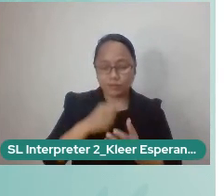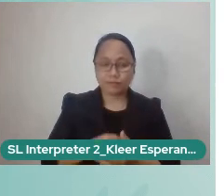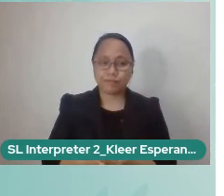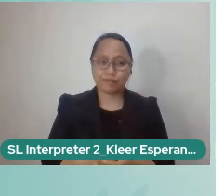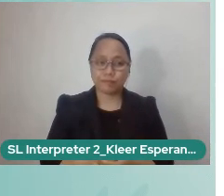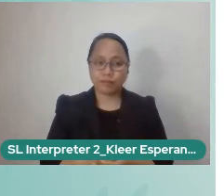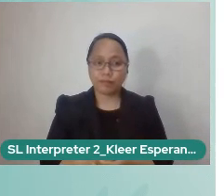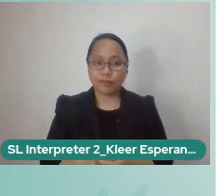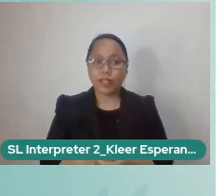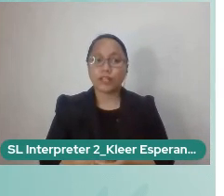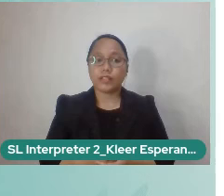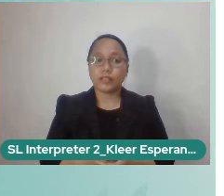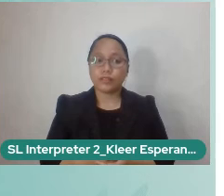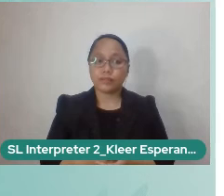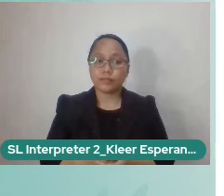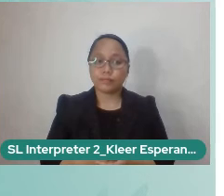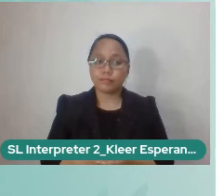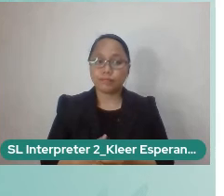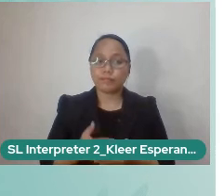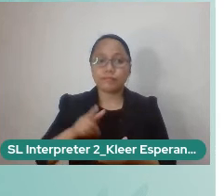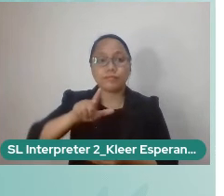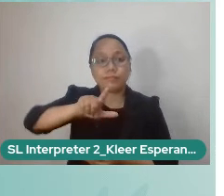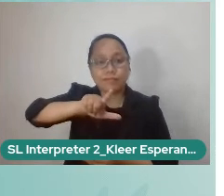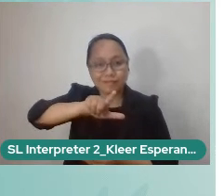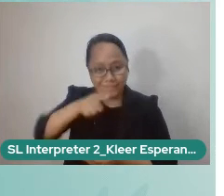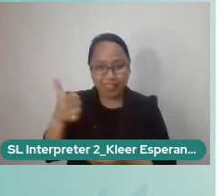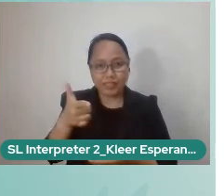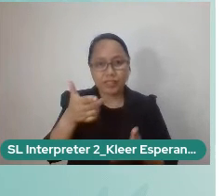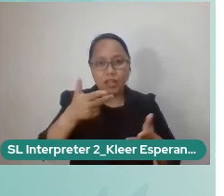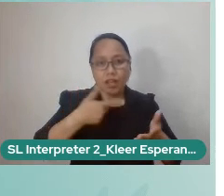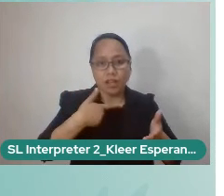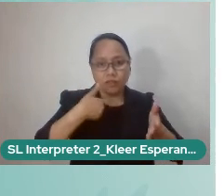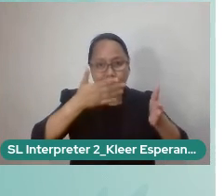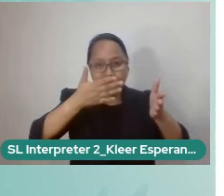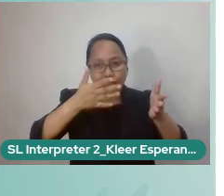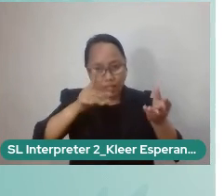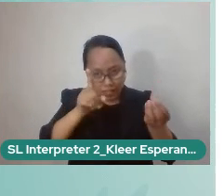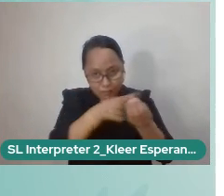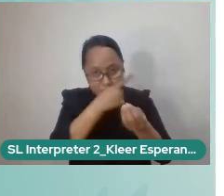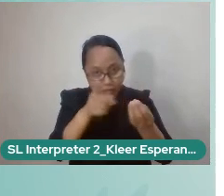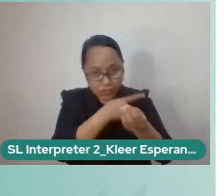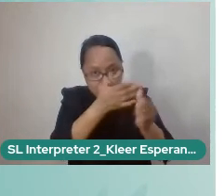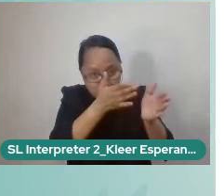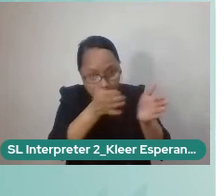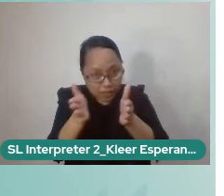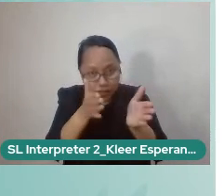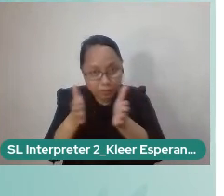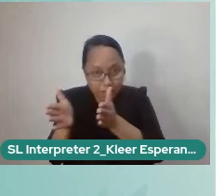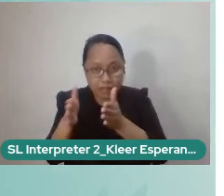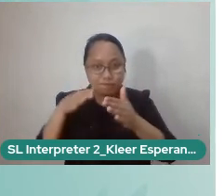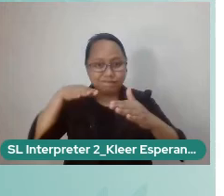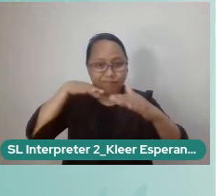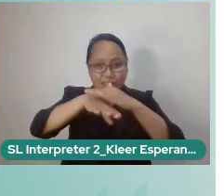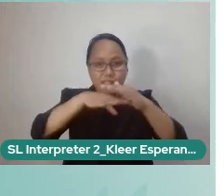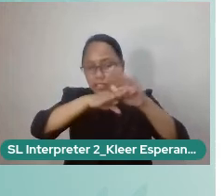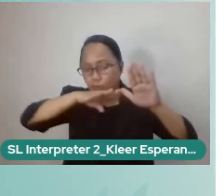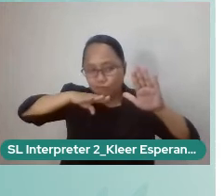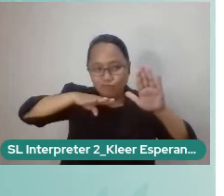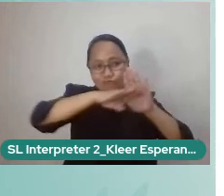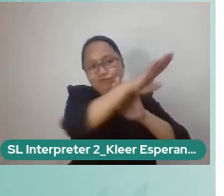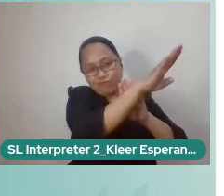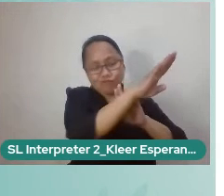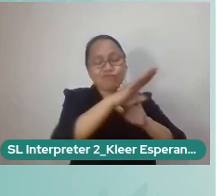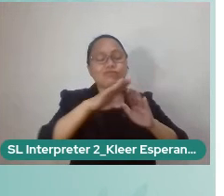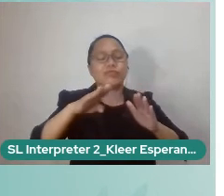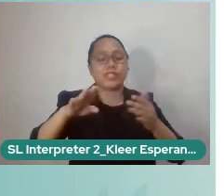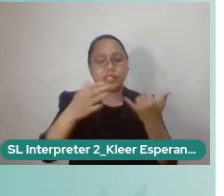So for the acceleration plan towards elimination, we have this vision, cervical cancer free Philippines,